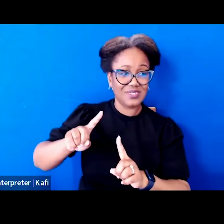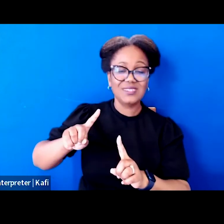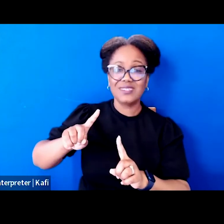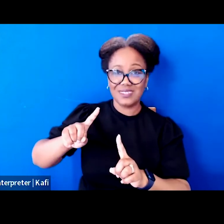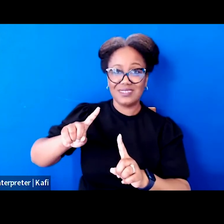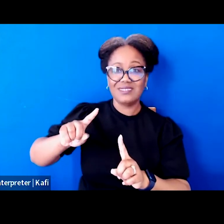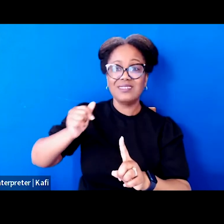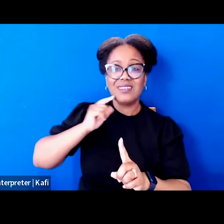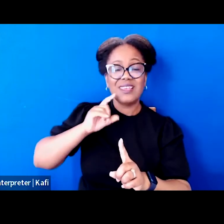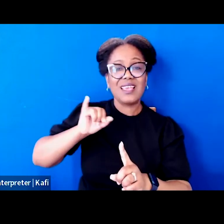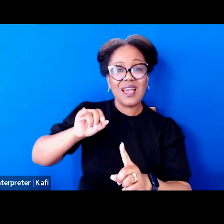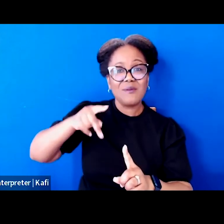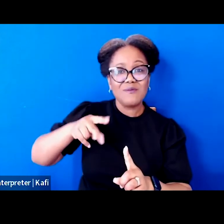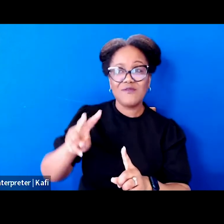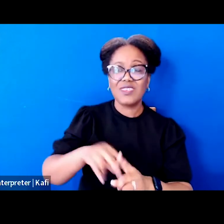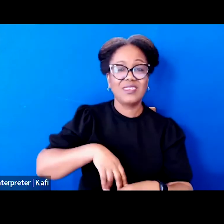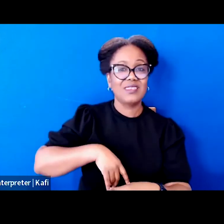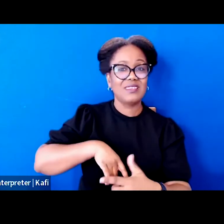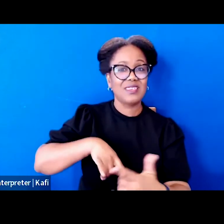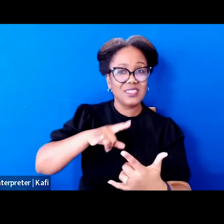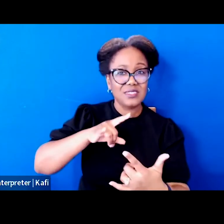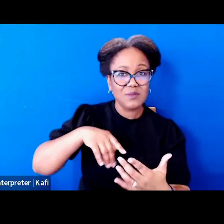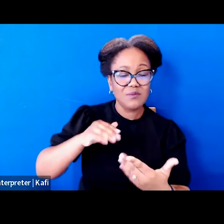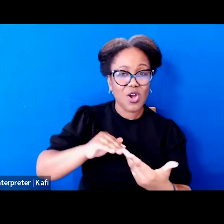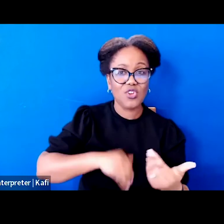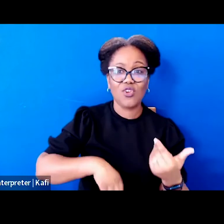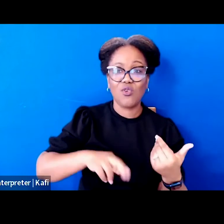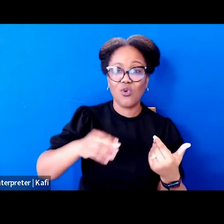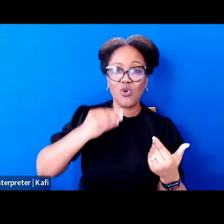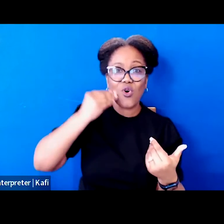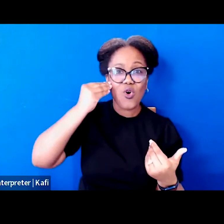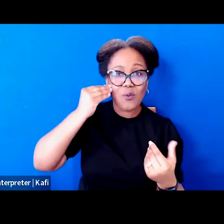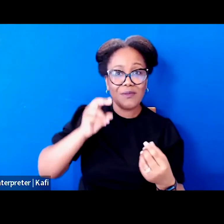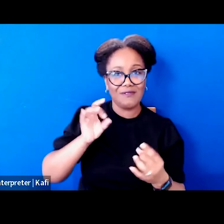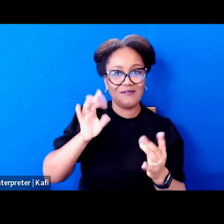domestic forms of violence, home here in the United States and also within our home.